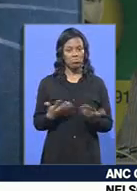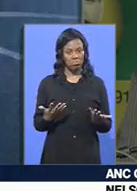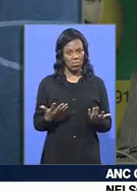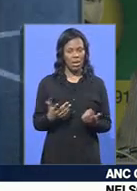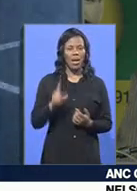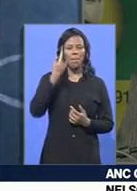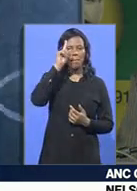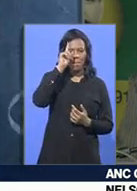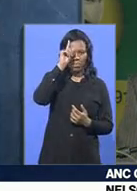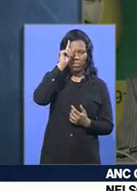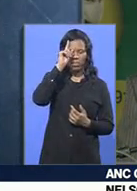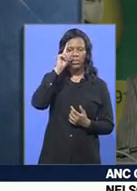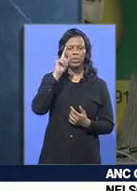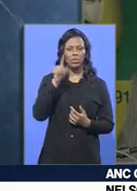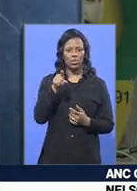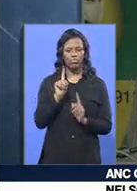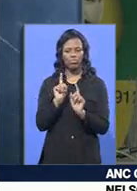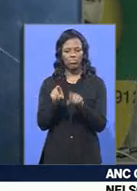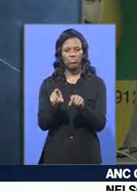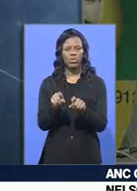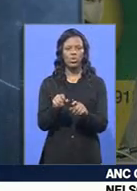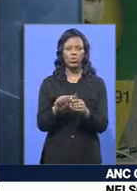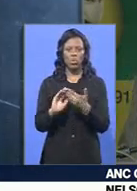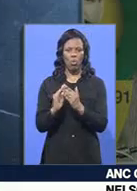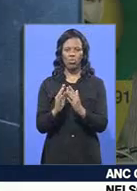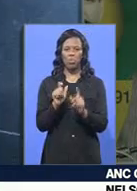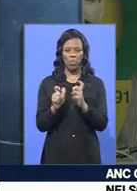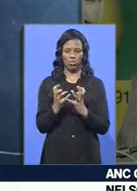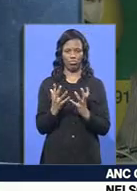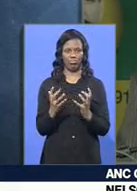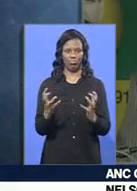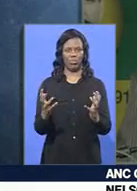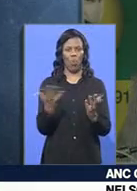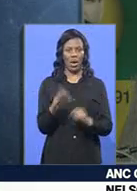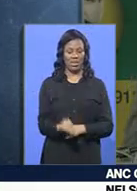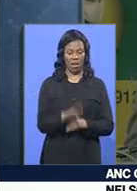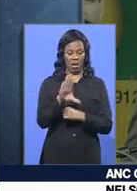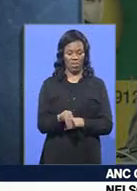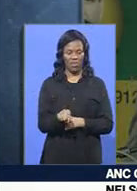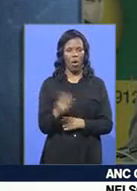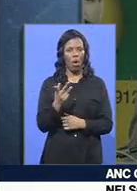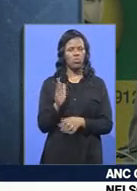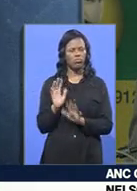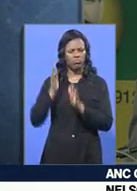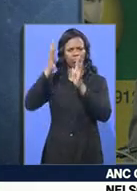to constituencies inside the country and also to the international